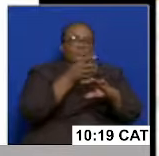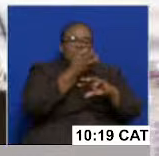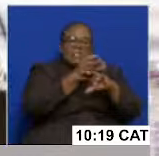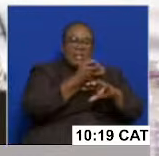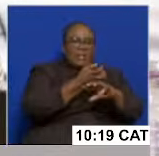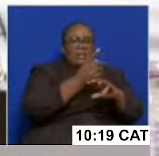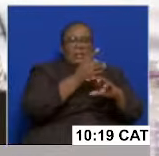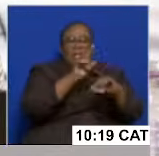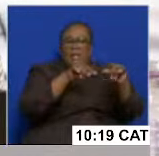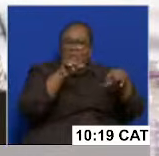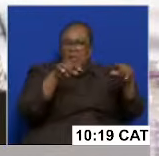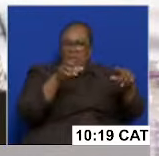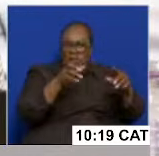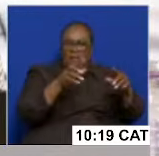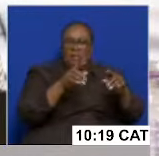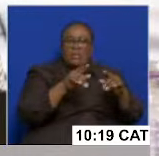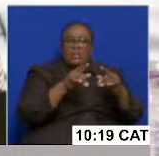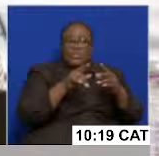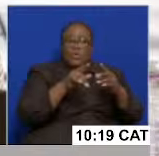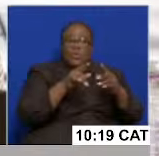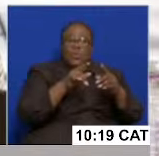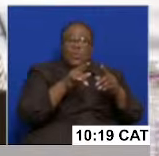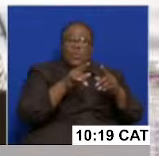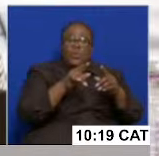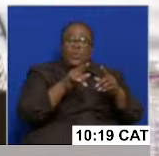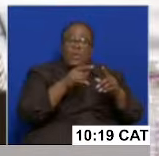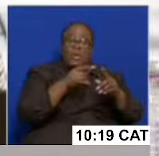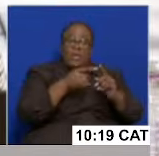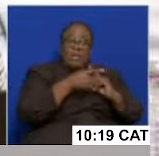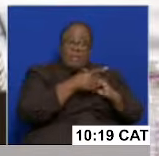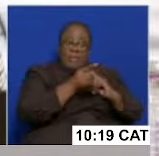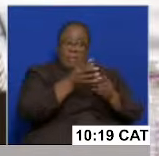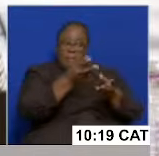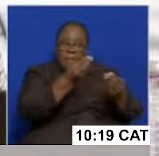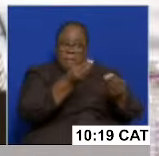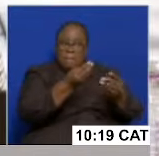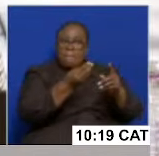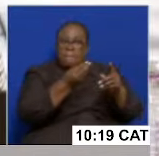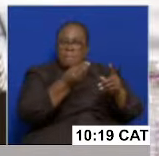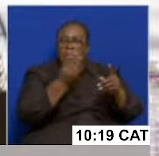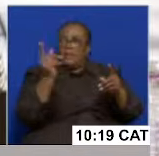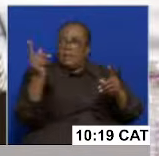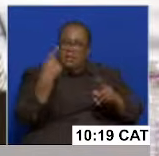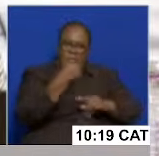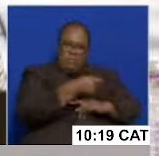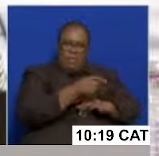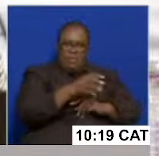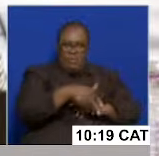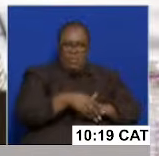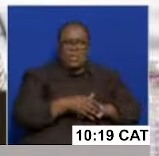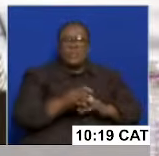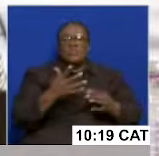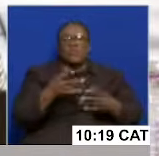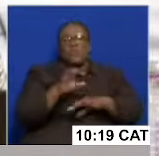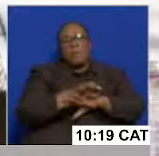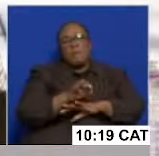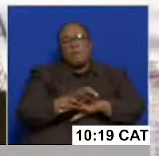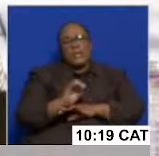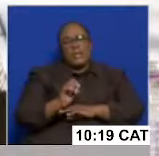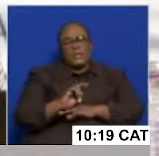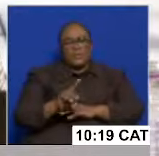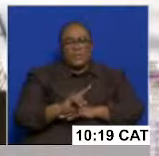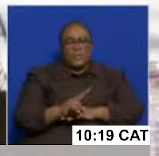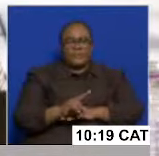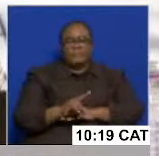And you've earlier indicated that the point of the plan, or the plan was to essentially steal those stones